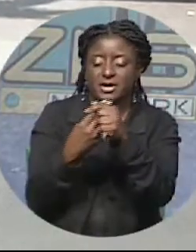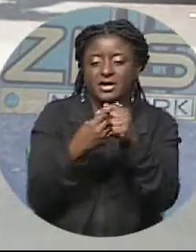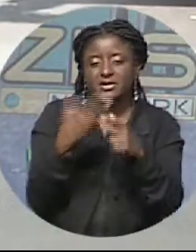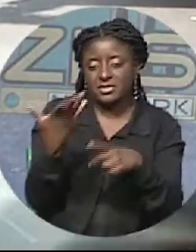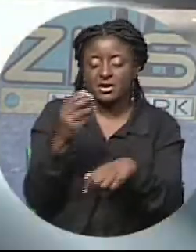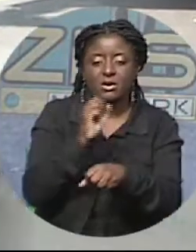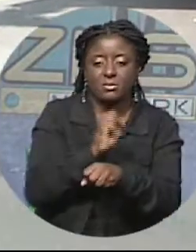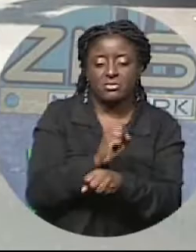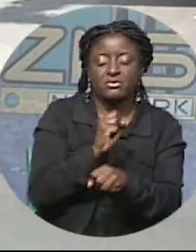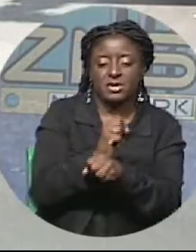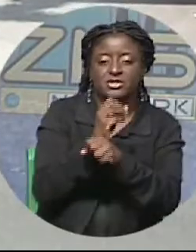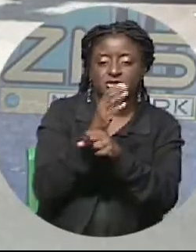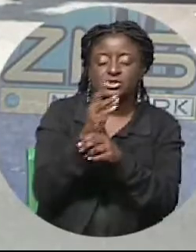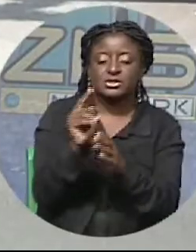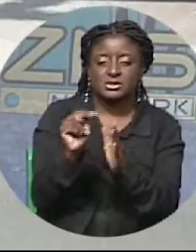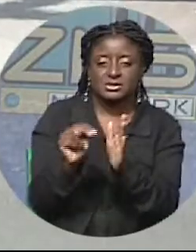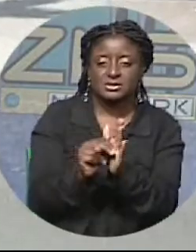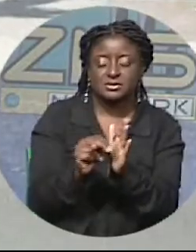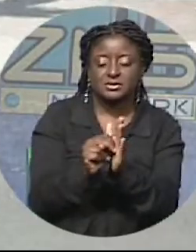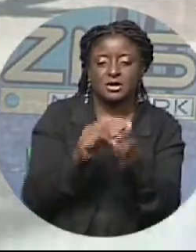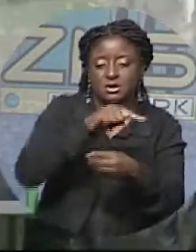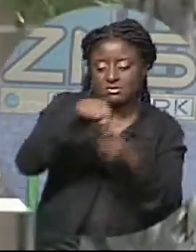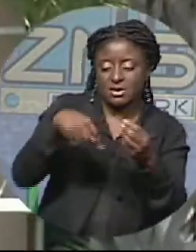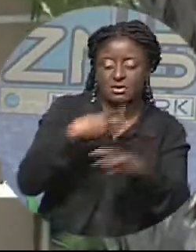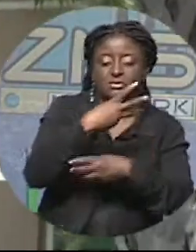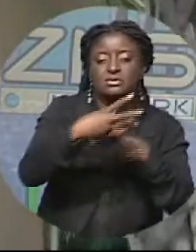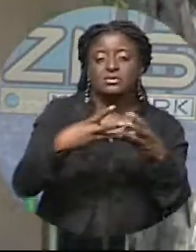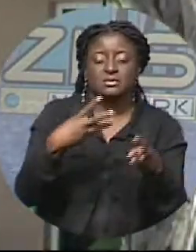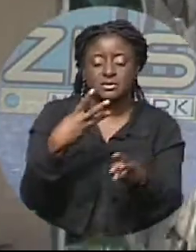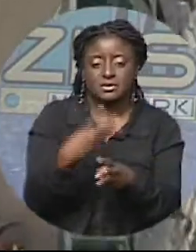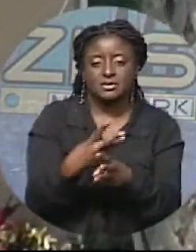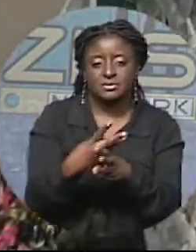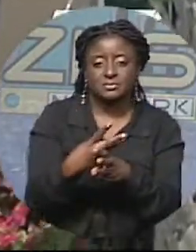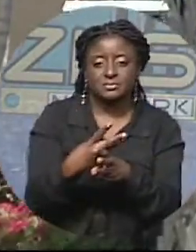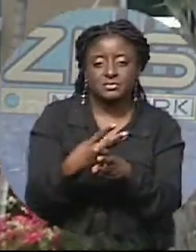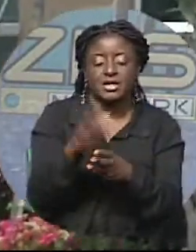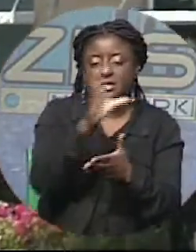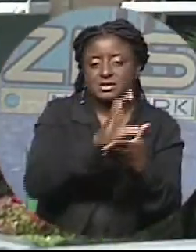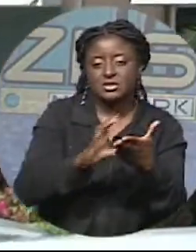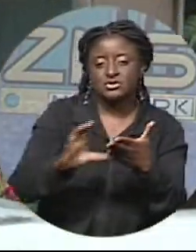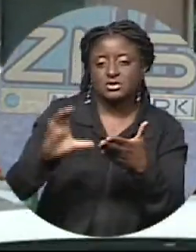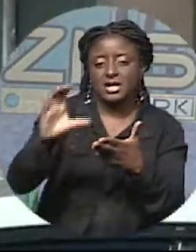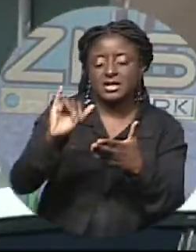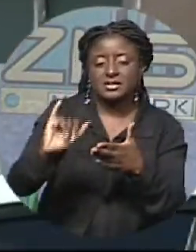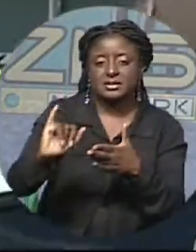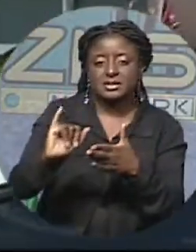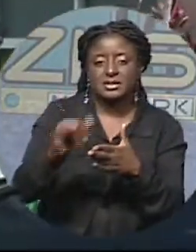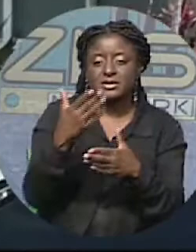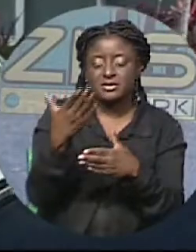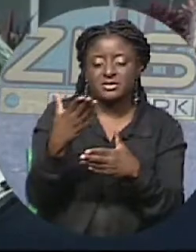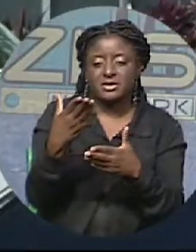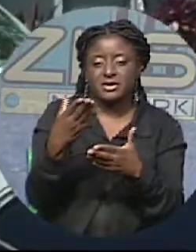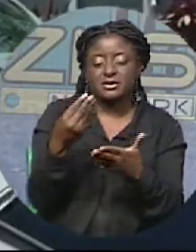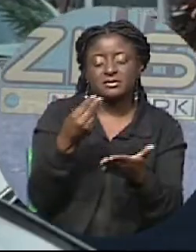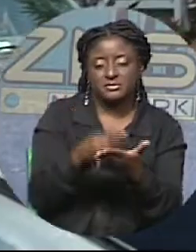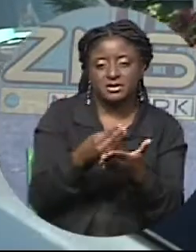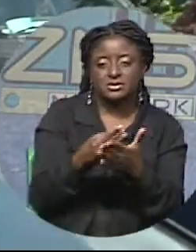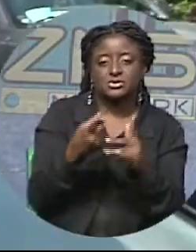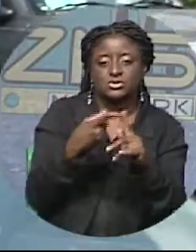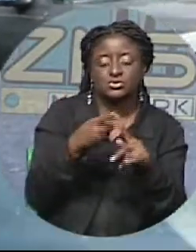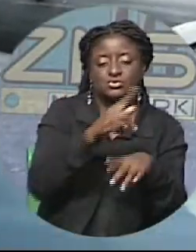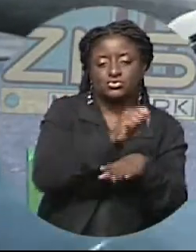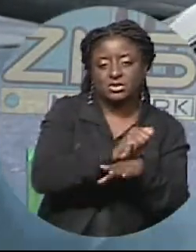last year by voluntary separation packages, they noted the centralization of their assets to Trinidad and